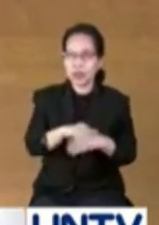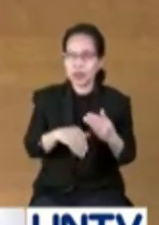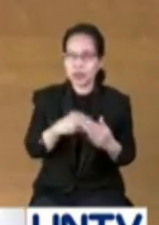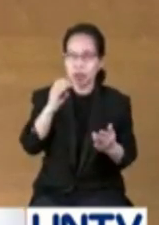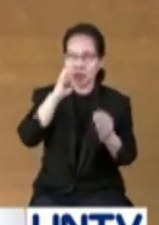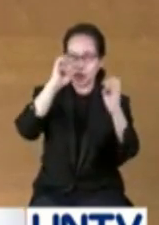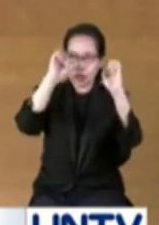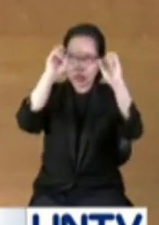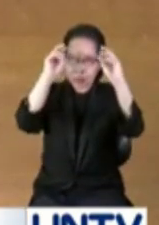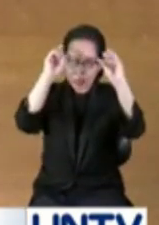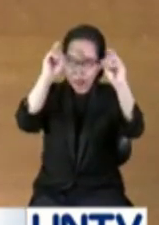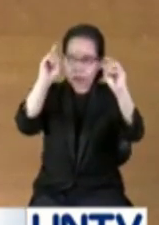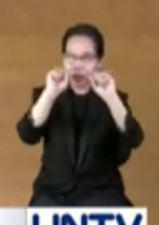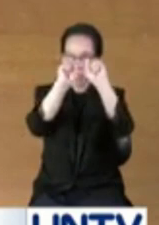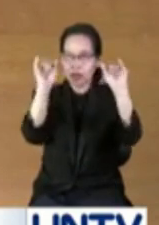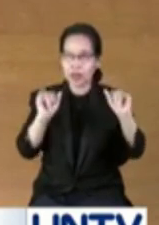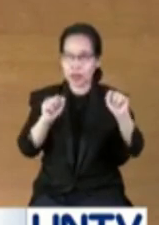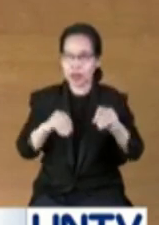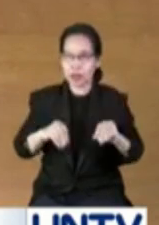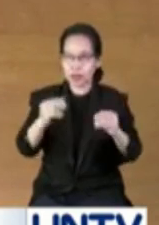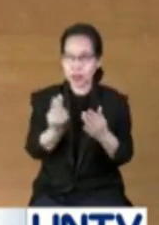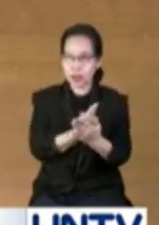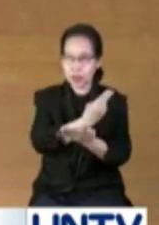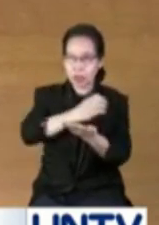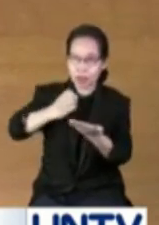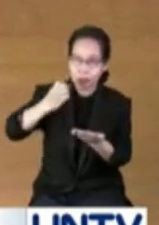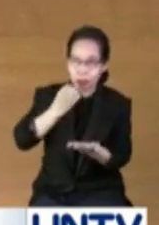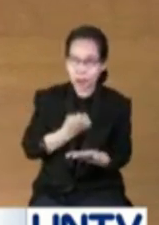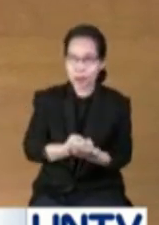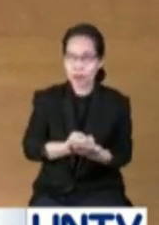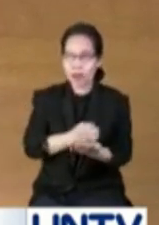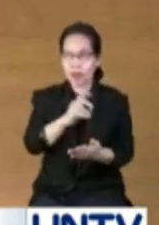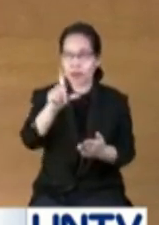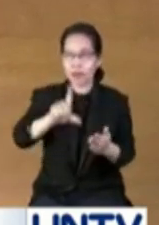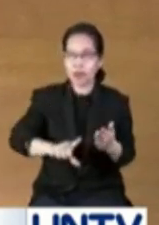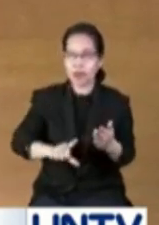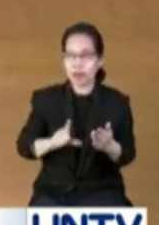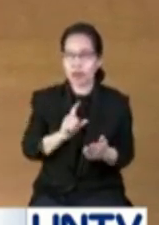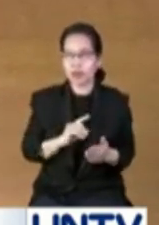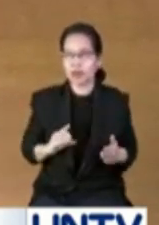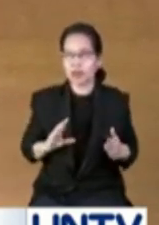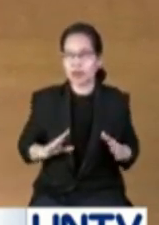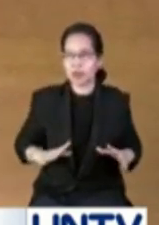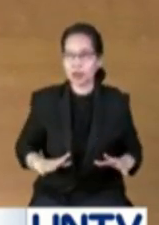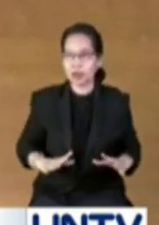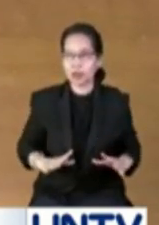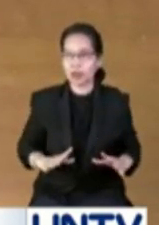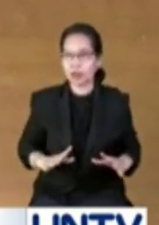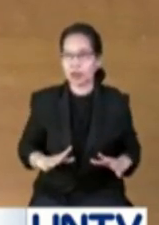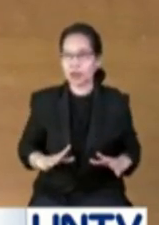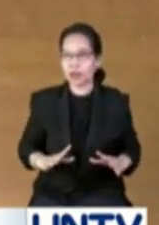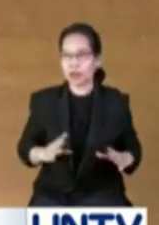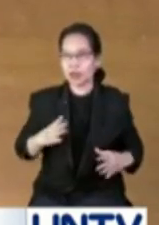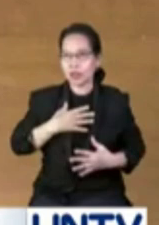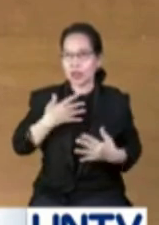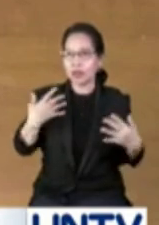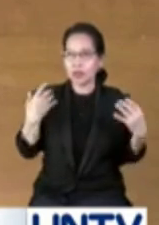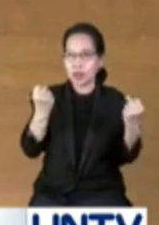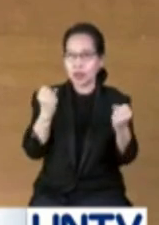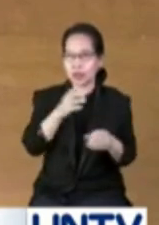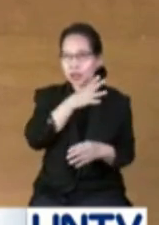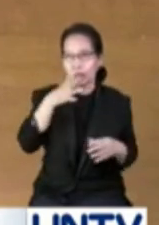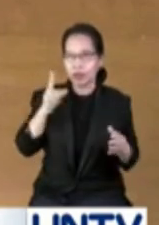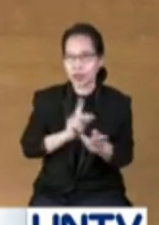to adapt to the new economy, lower and rationalize energy costs, boost agricultural production,